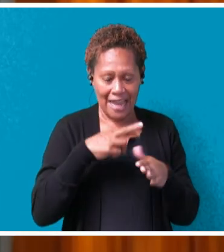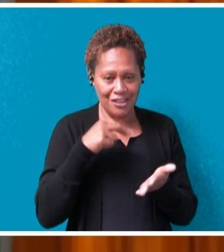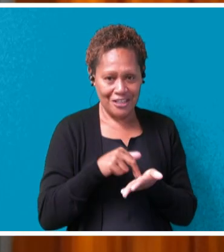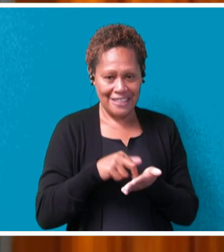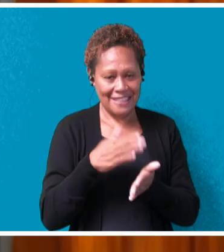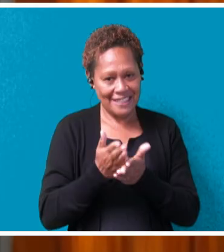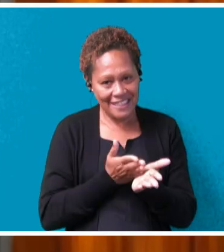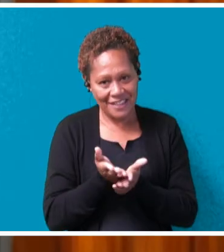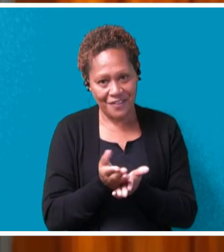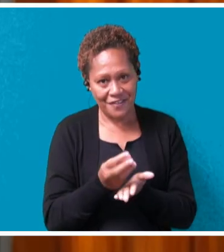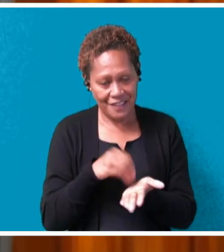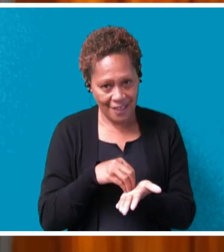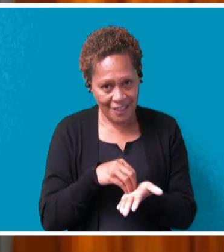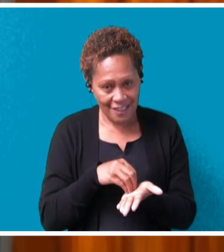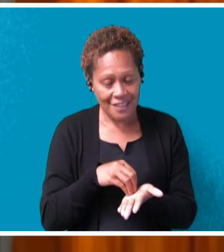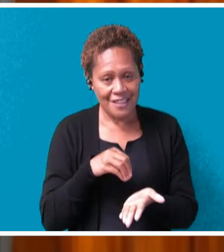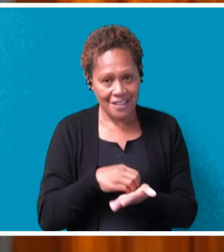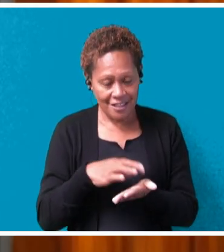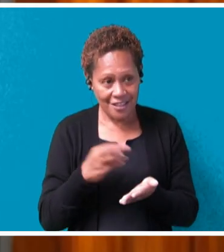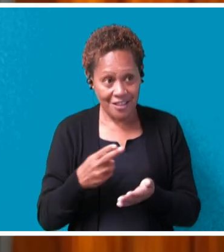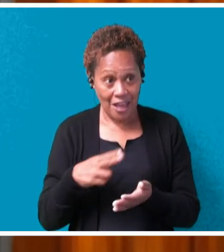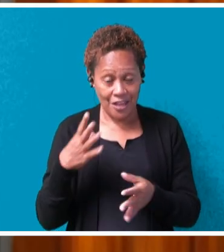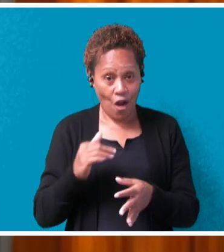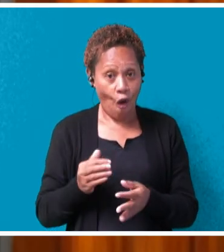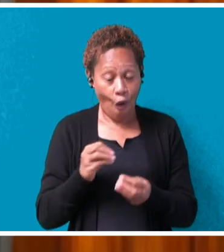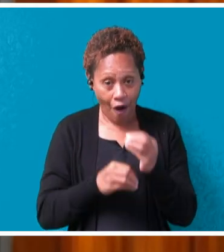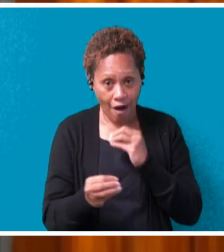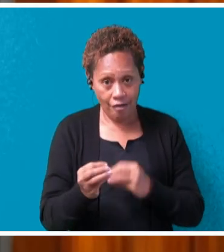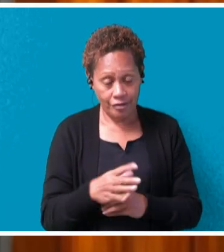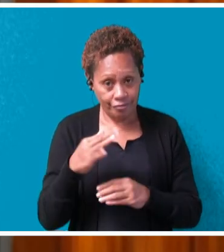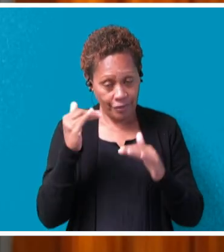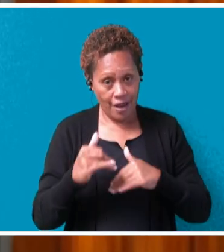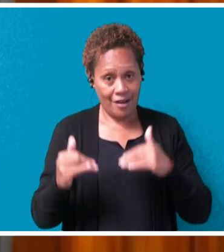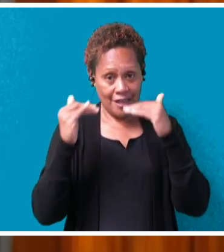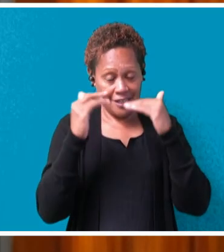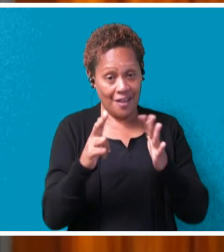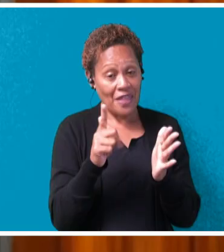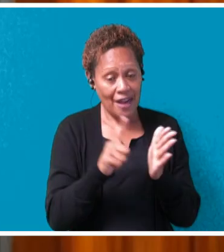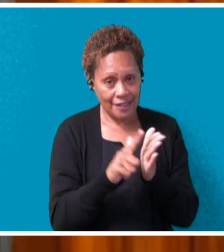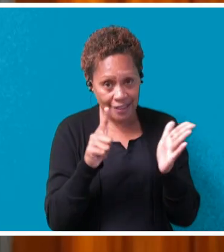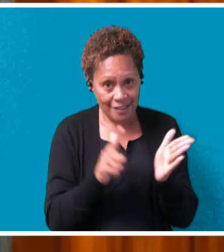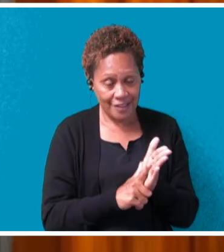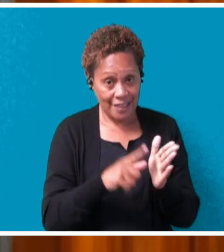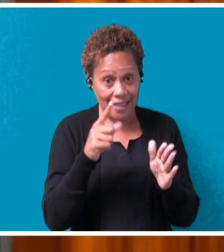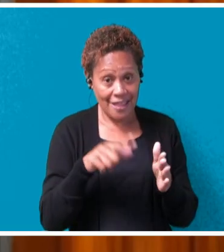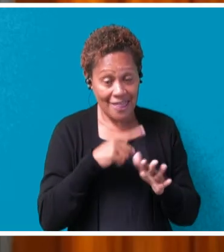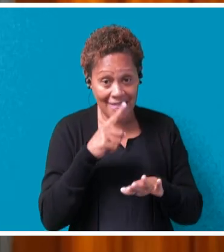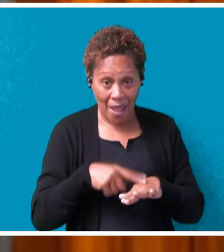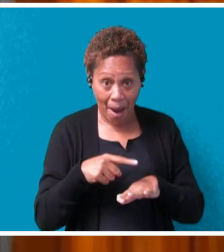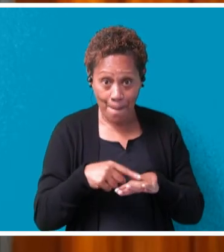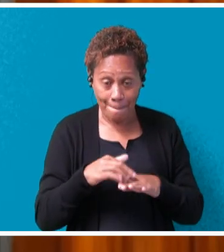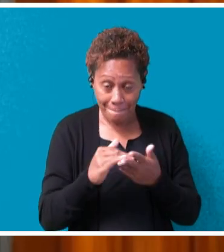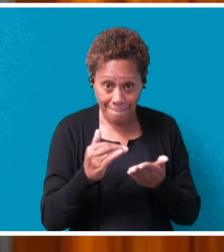services. The Official Receiver's Office has also advanced legislative modernization through the development of